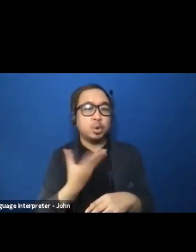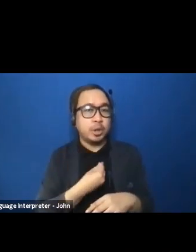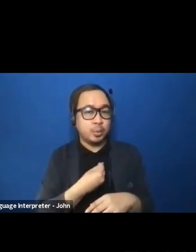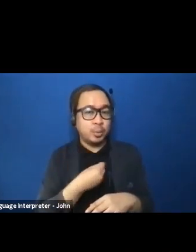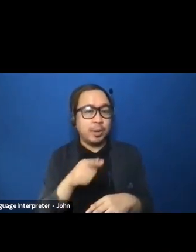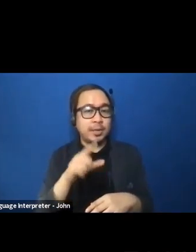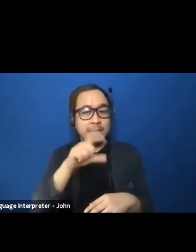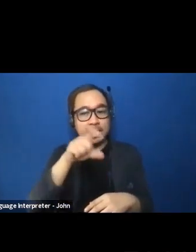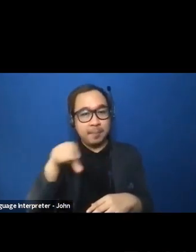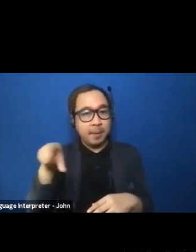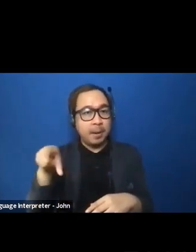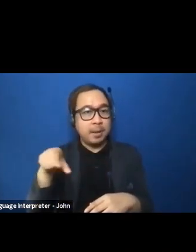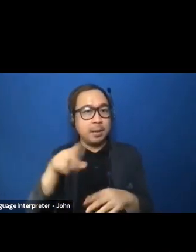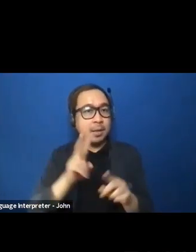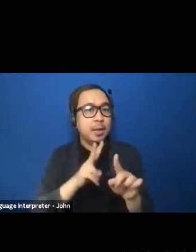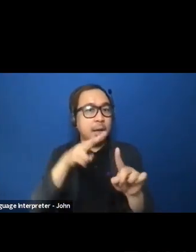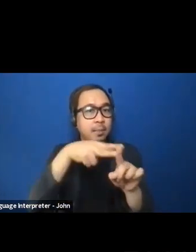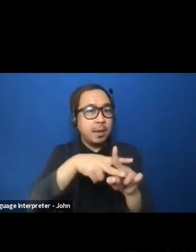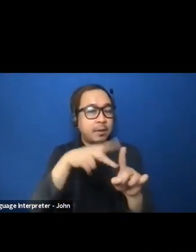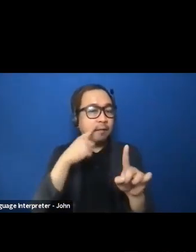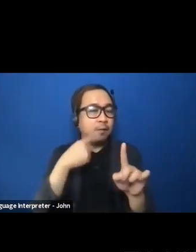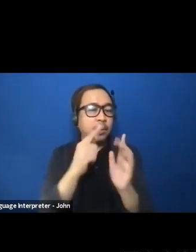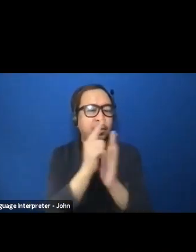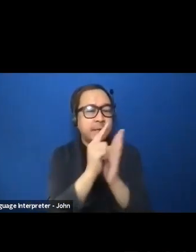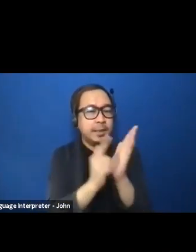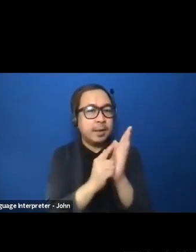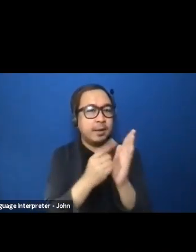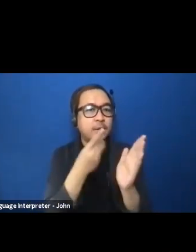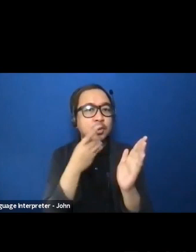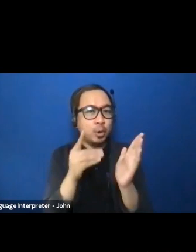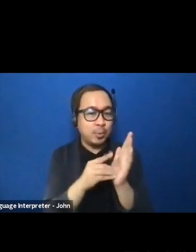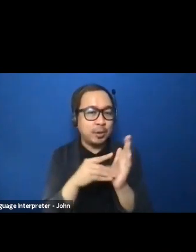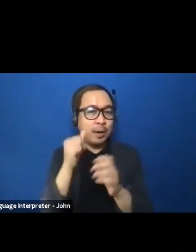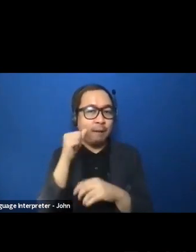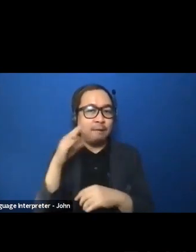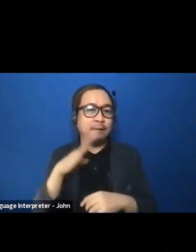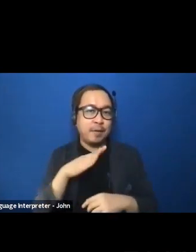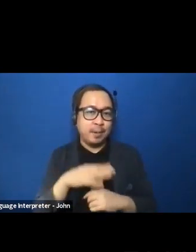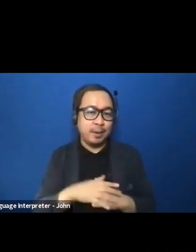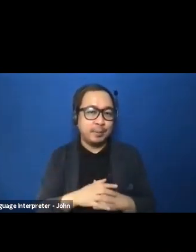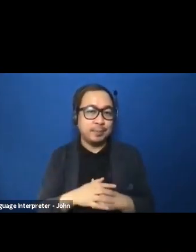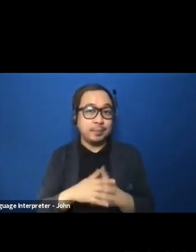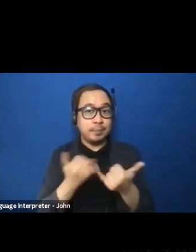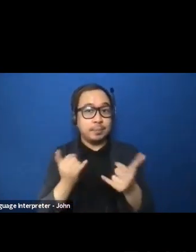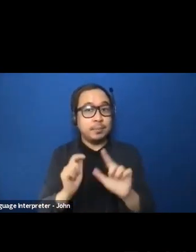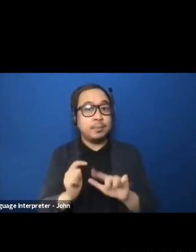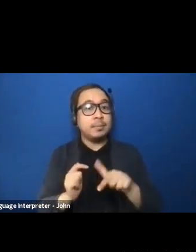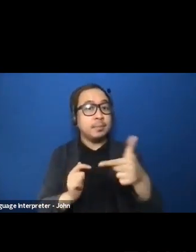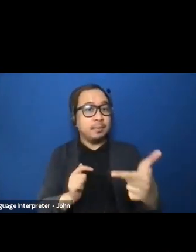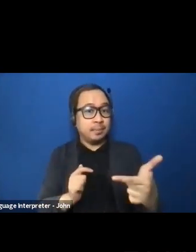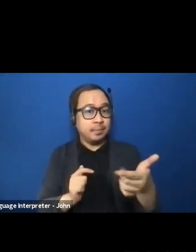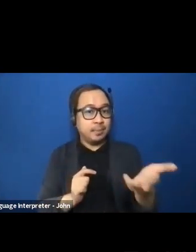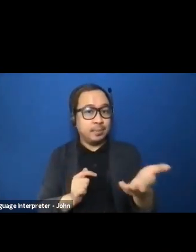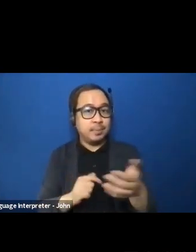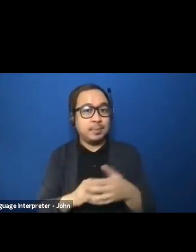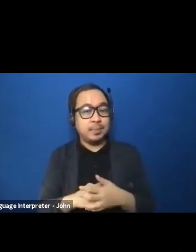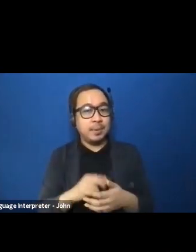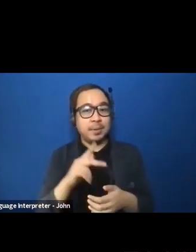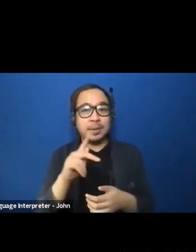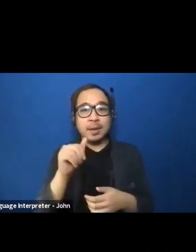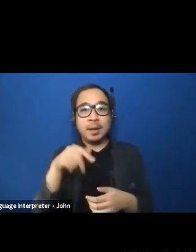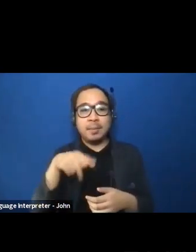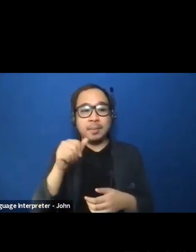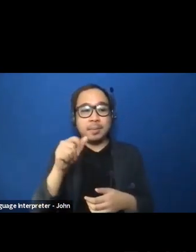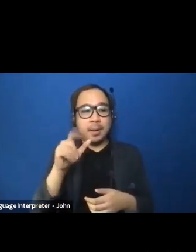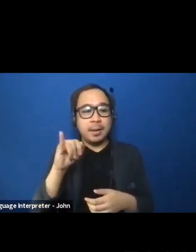to apply for legal documentation as female. So the floor over to you, Kapali.